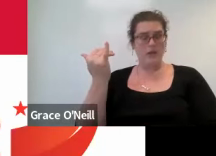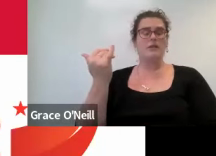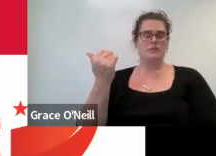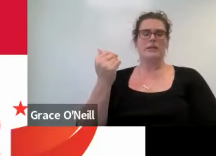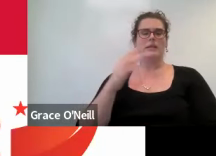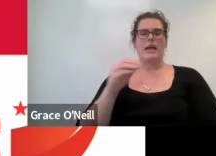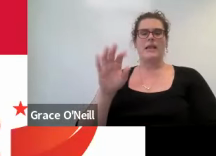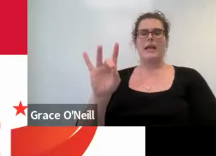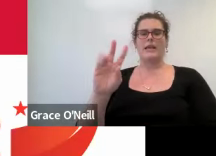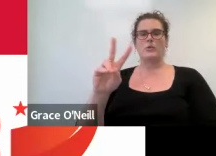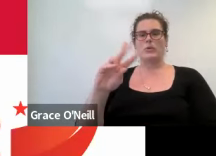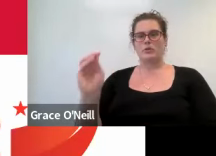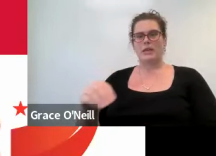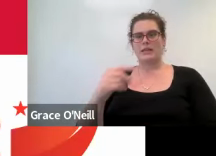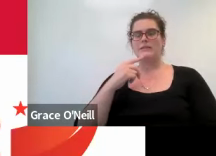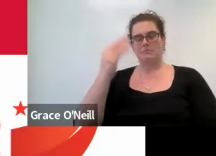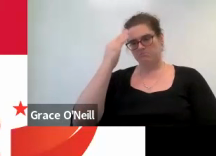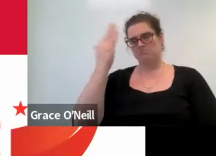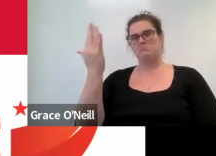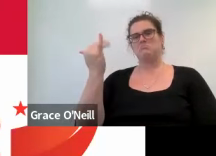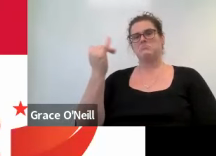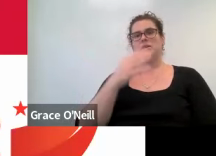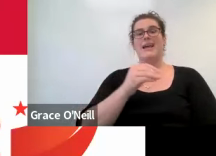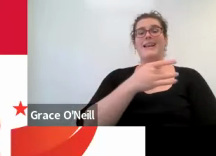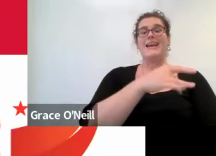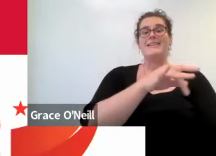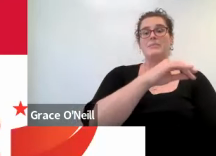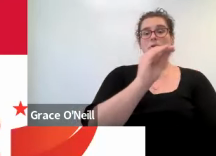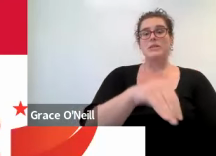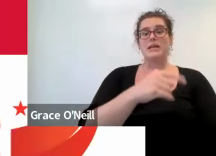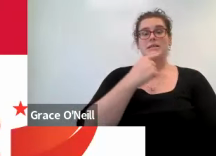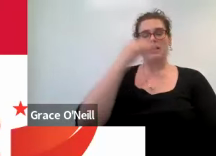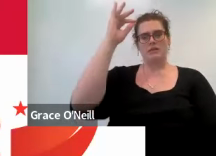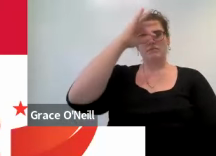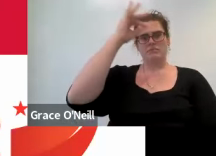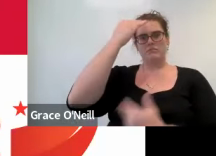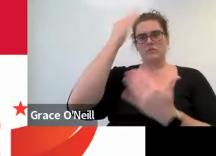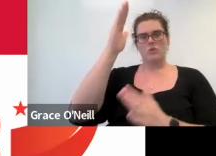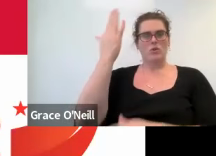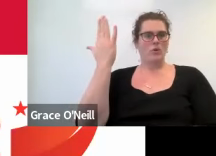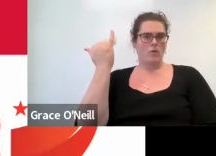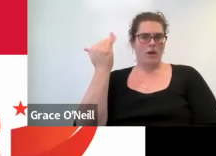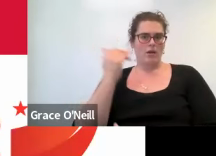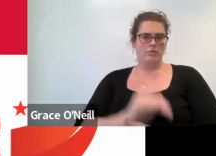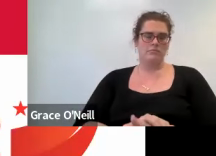and 18% reported not knowing why they were needed at the time of the survey.